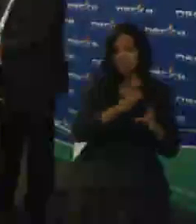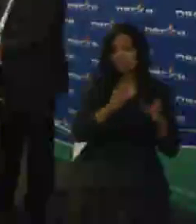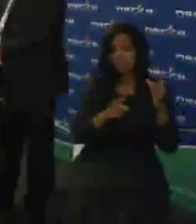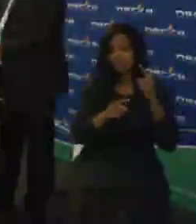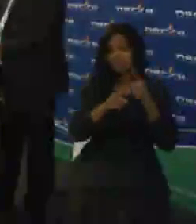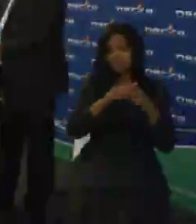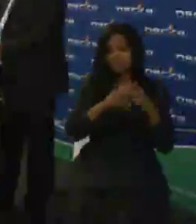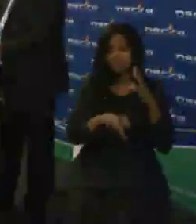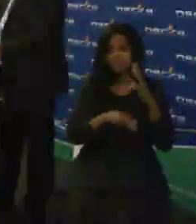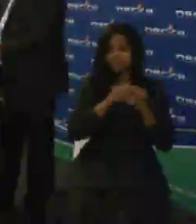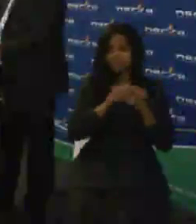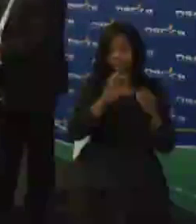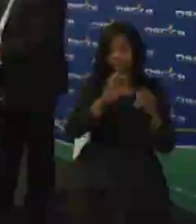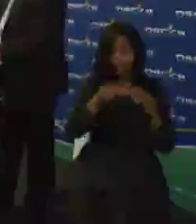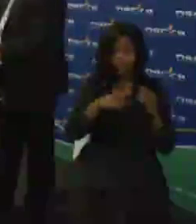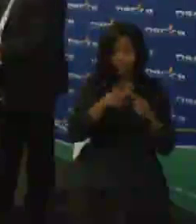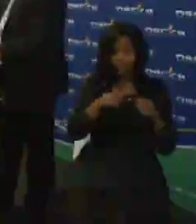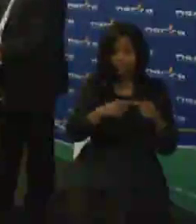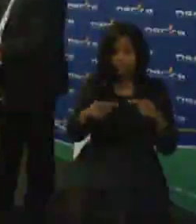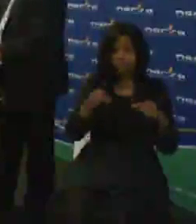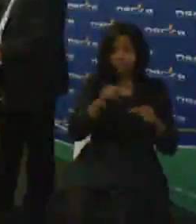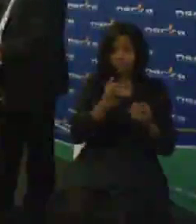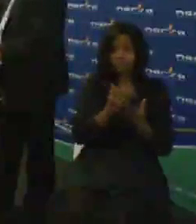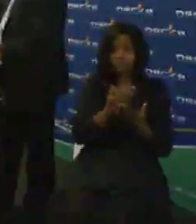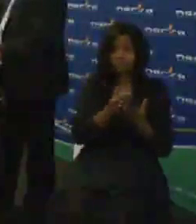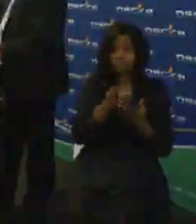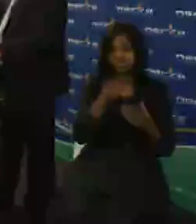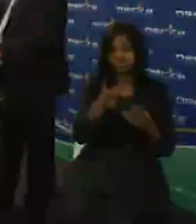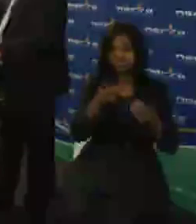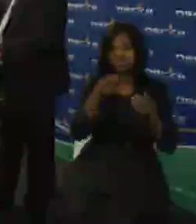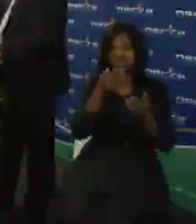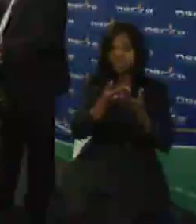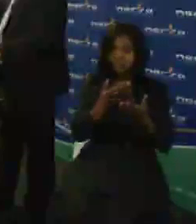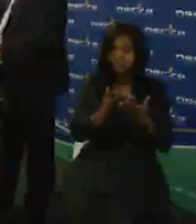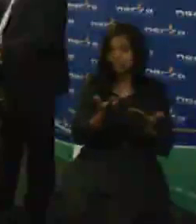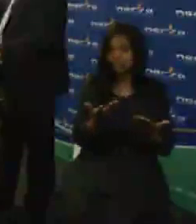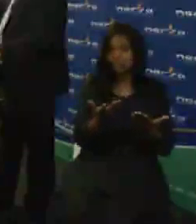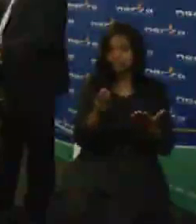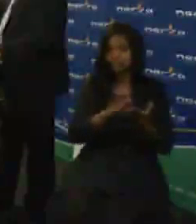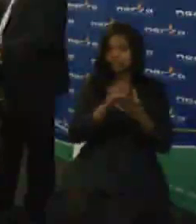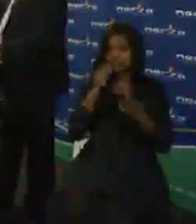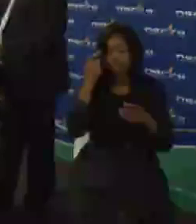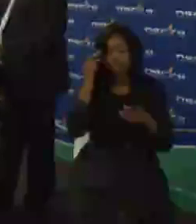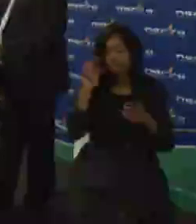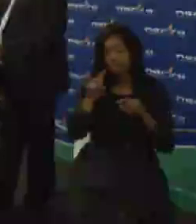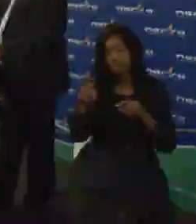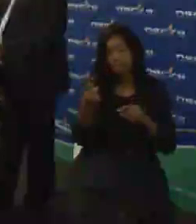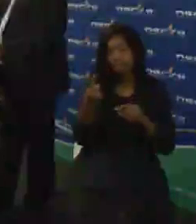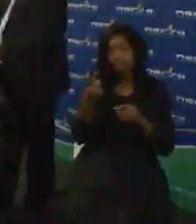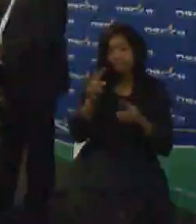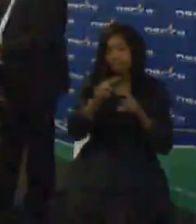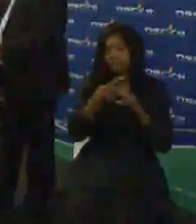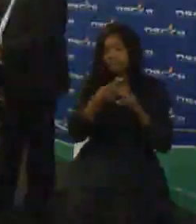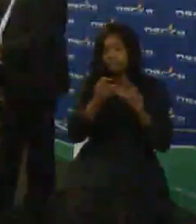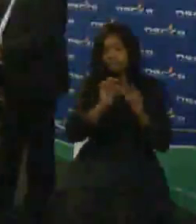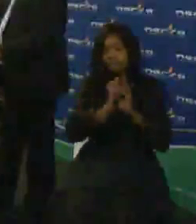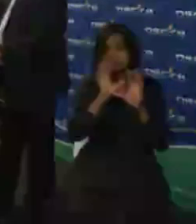period in which the application is applicable. I think the other point to